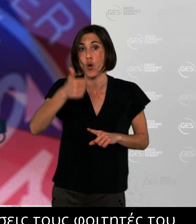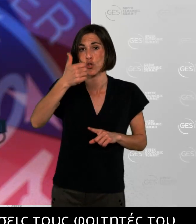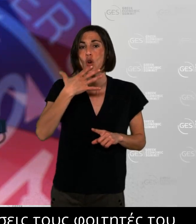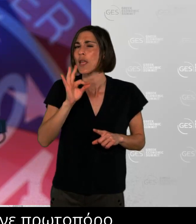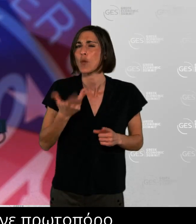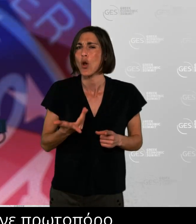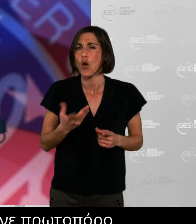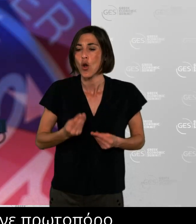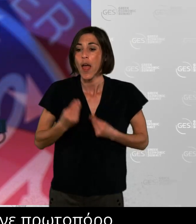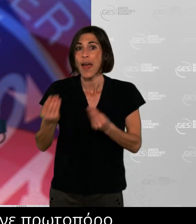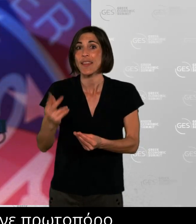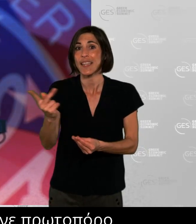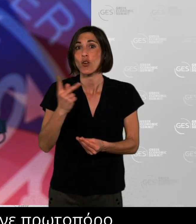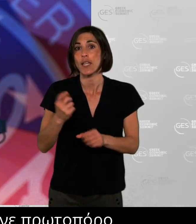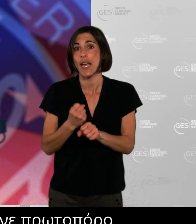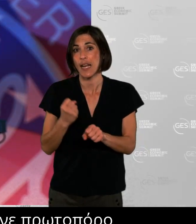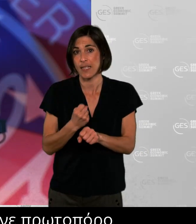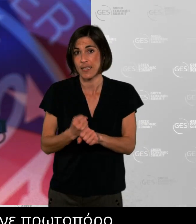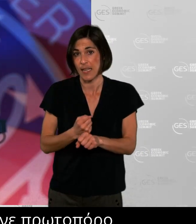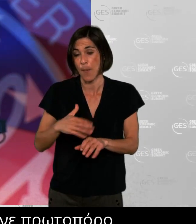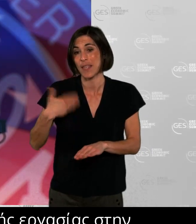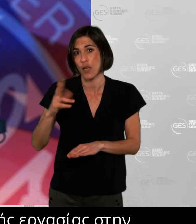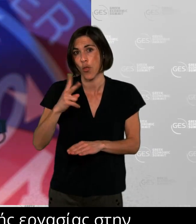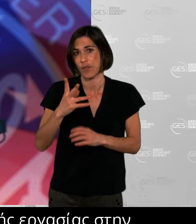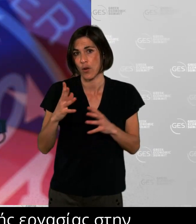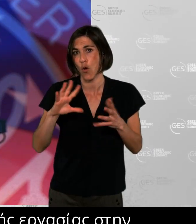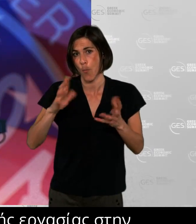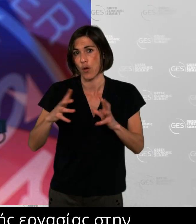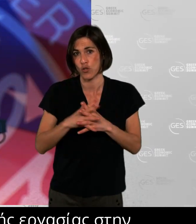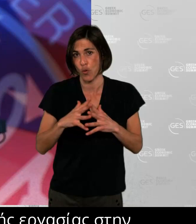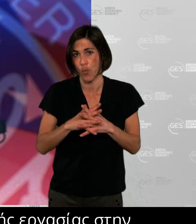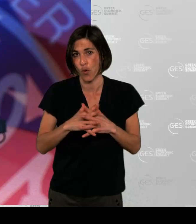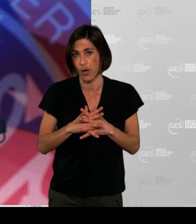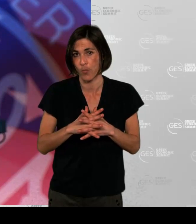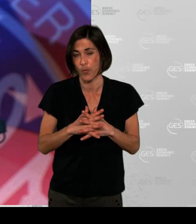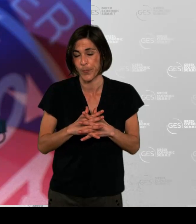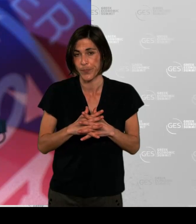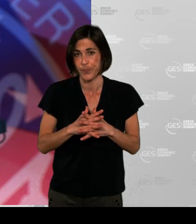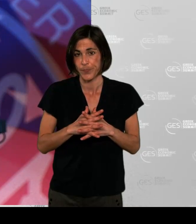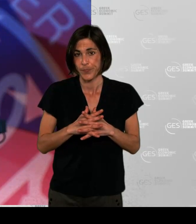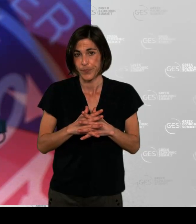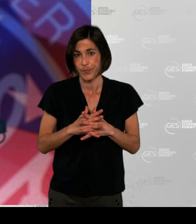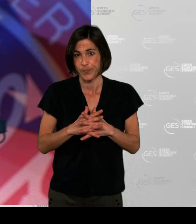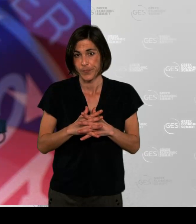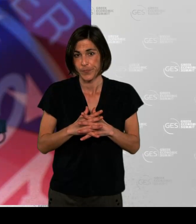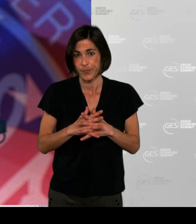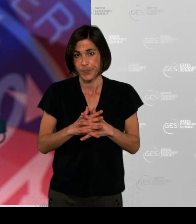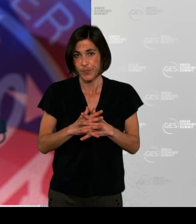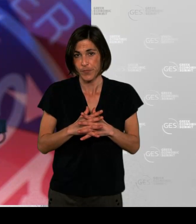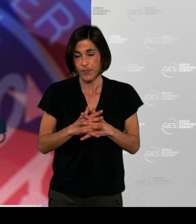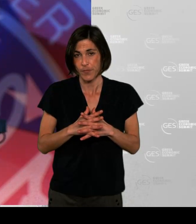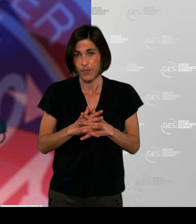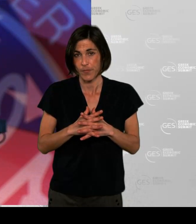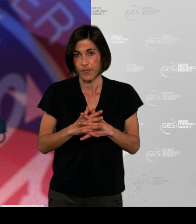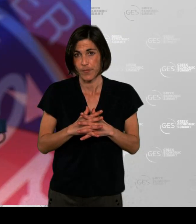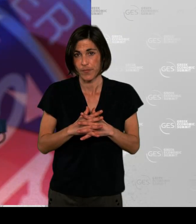after the World War. We can no longer offer social work in our curriculum. It's one of the pathways that you are required to go through the public system